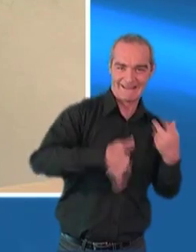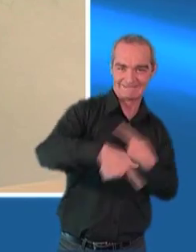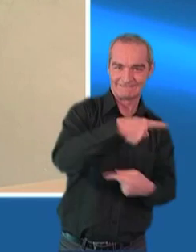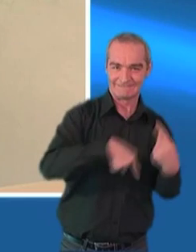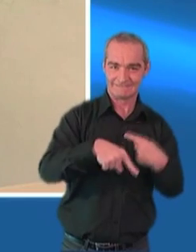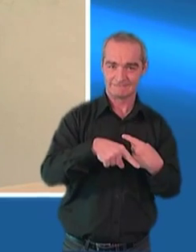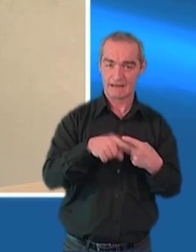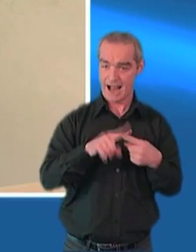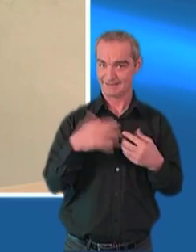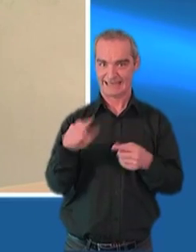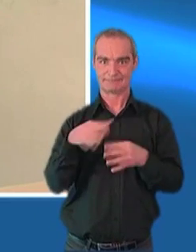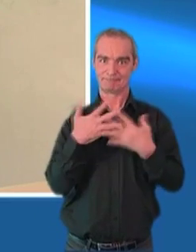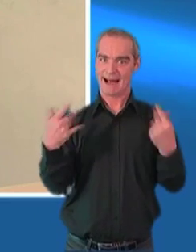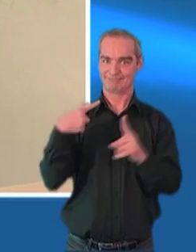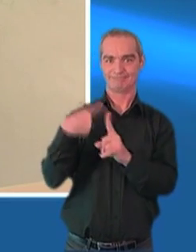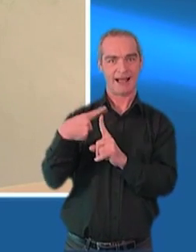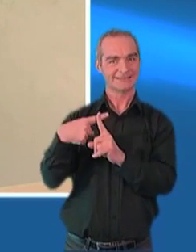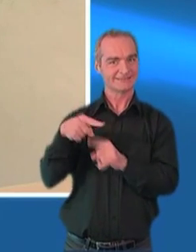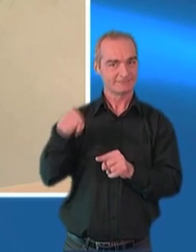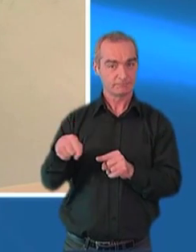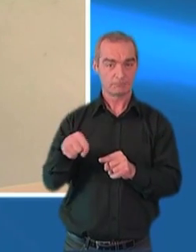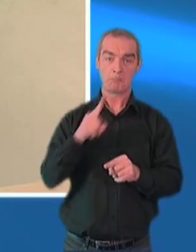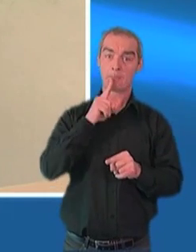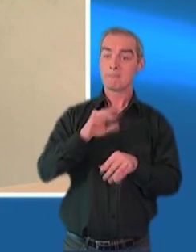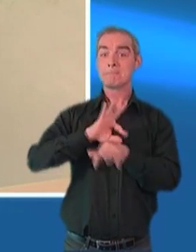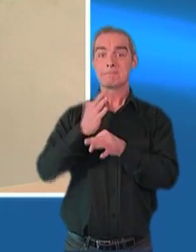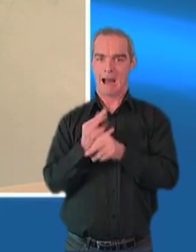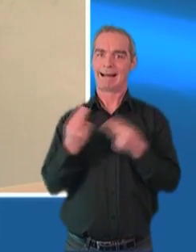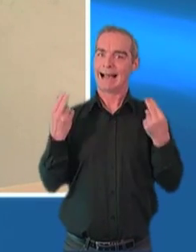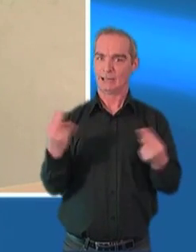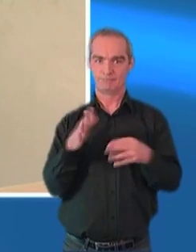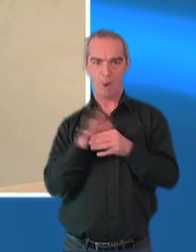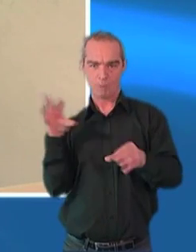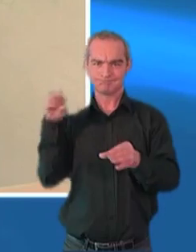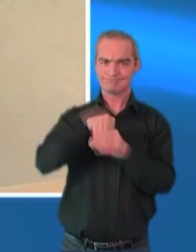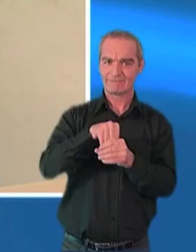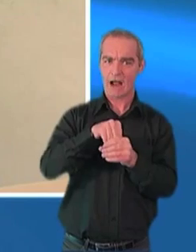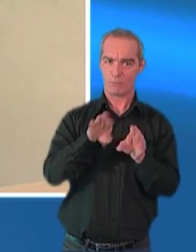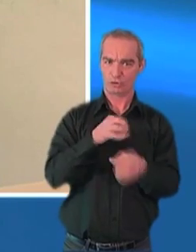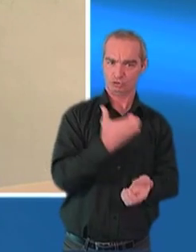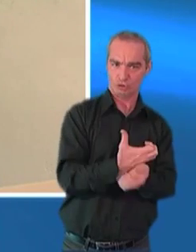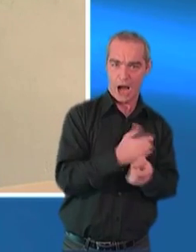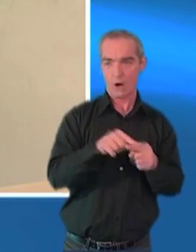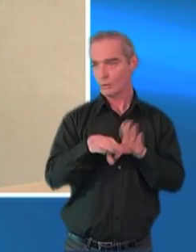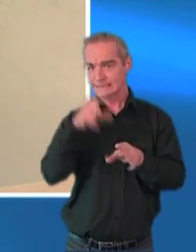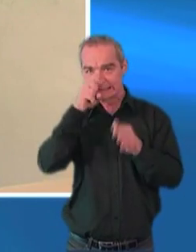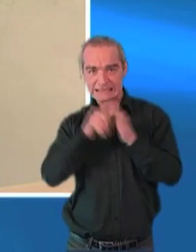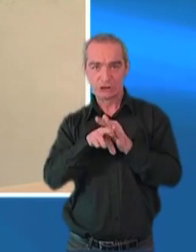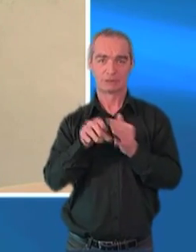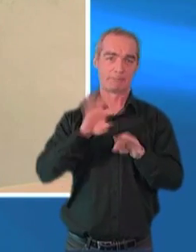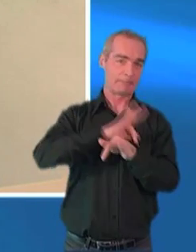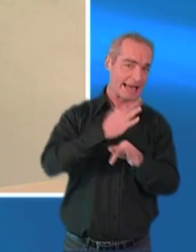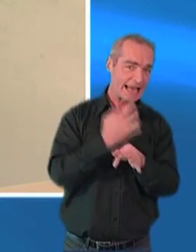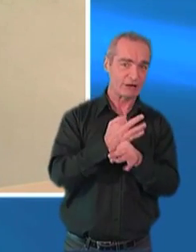signing opportunity, provides an appropriate peer group for the developing child, has many pluses. Obviously,